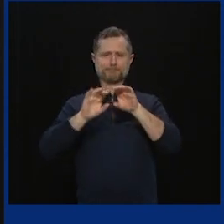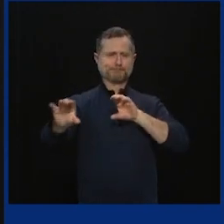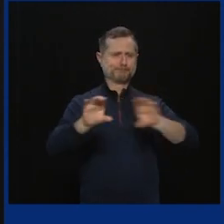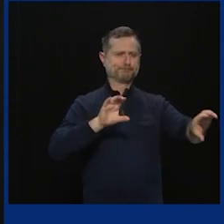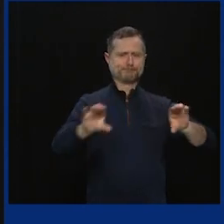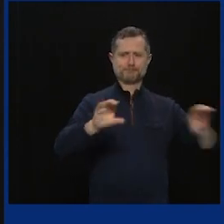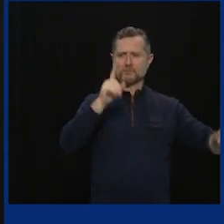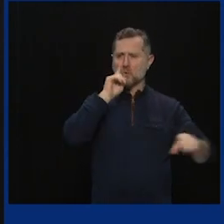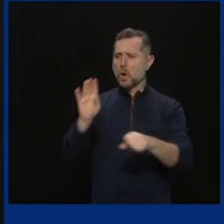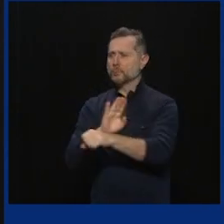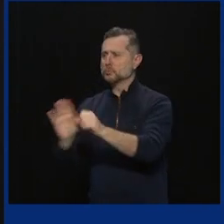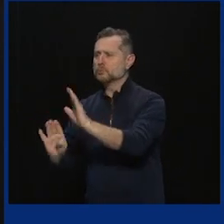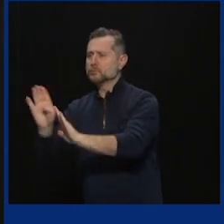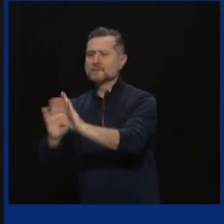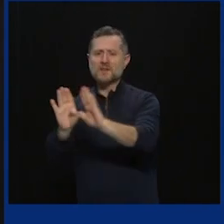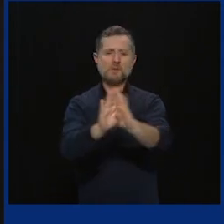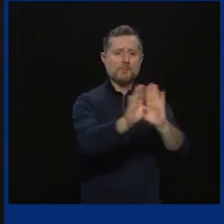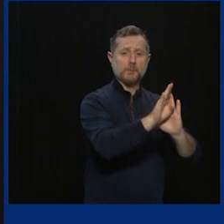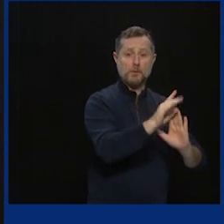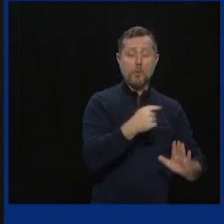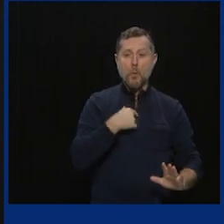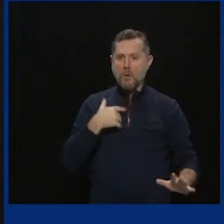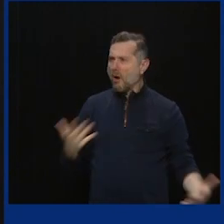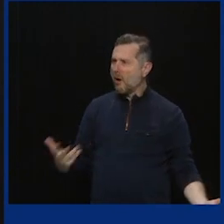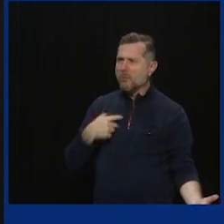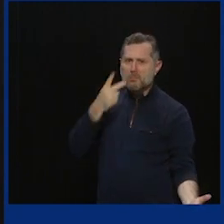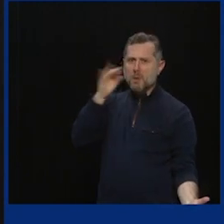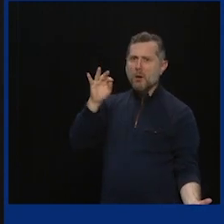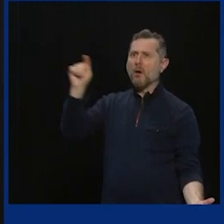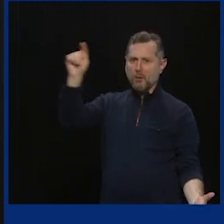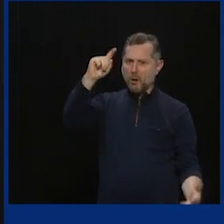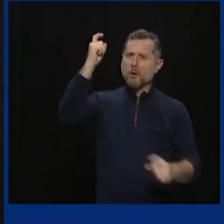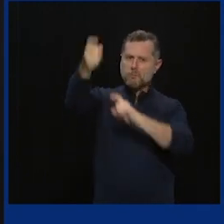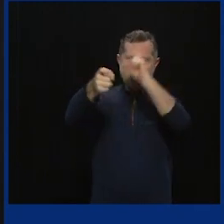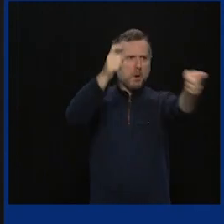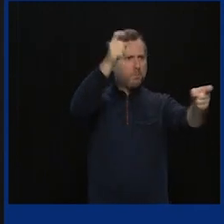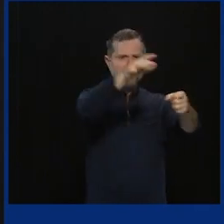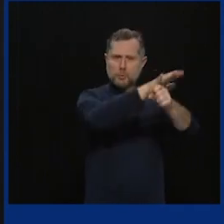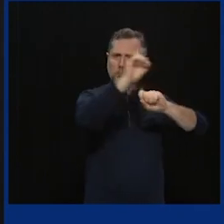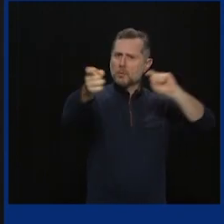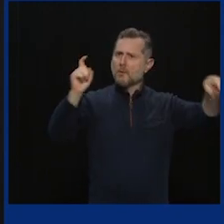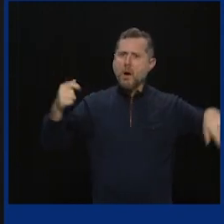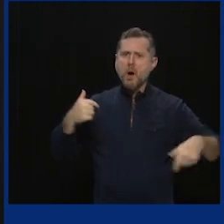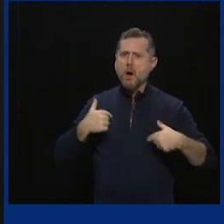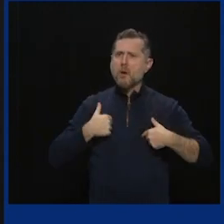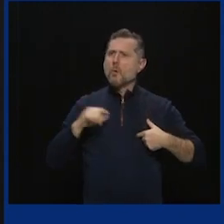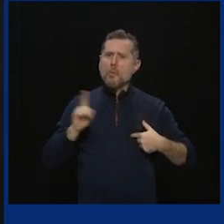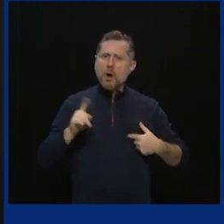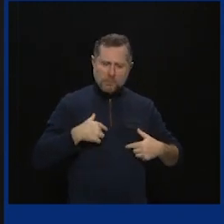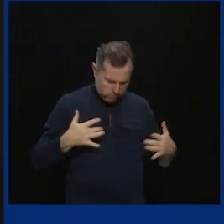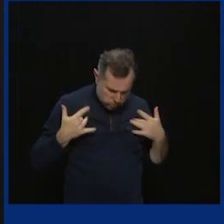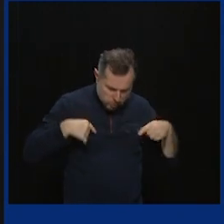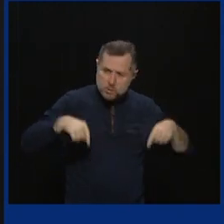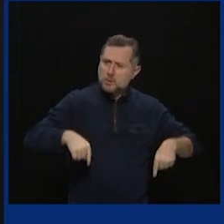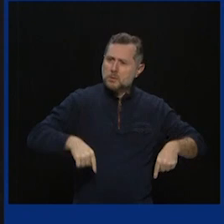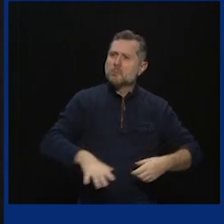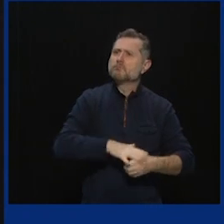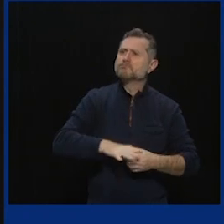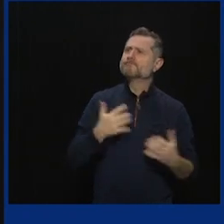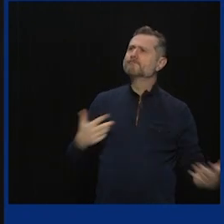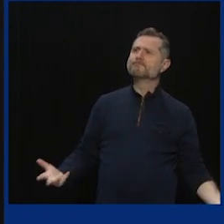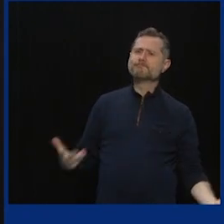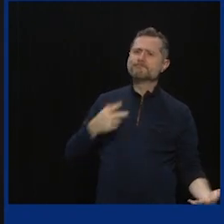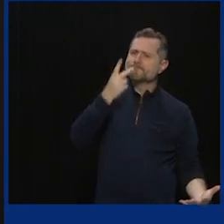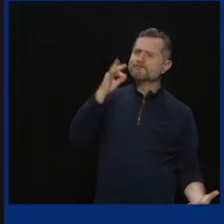other boroughs had gotten money. And so I was like, where's Manhattan? And the long story short is, obviously